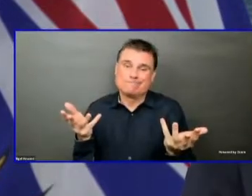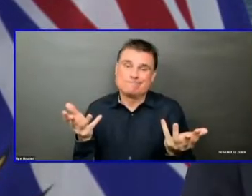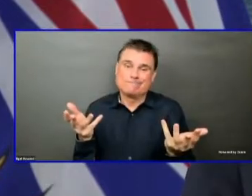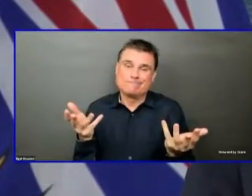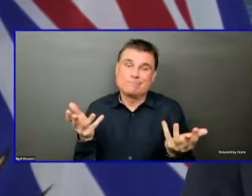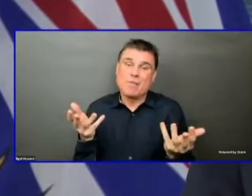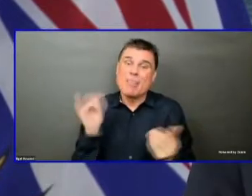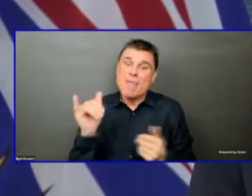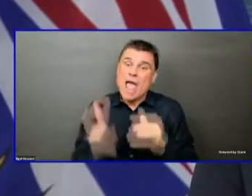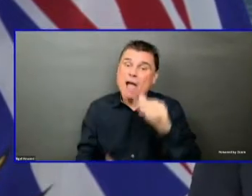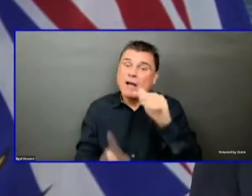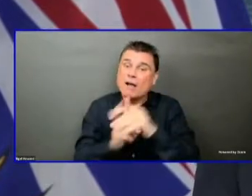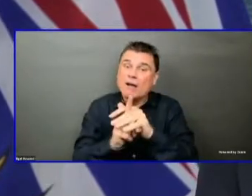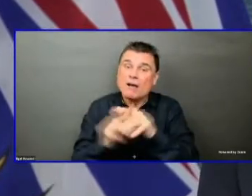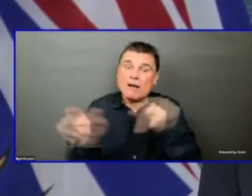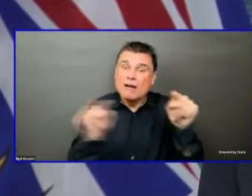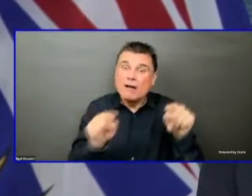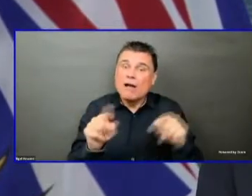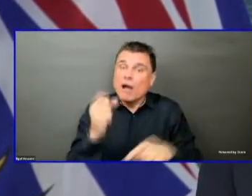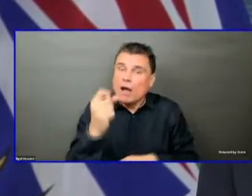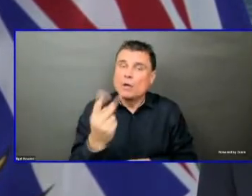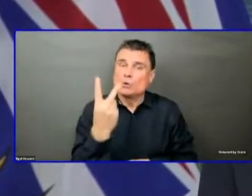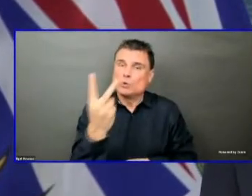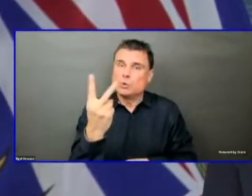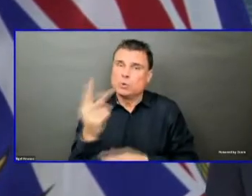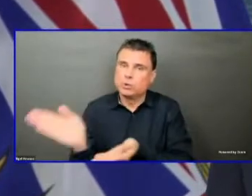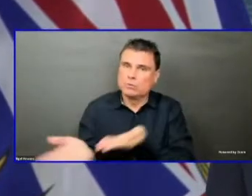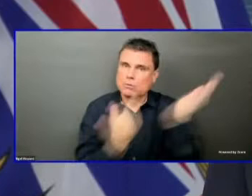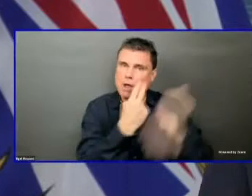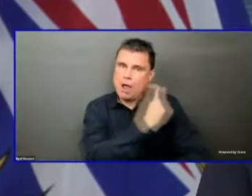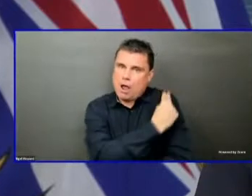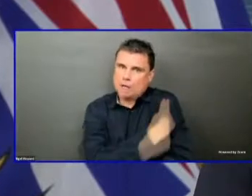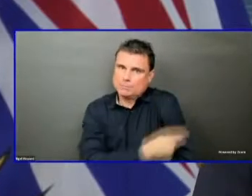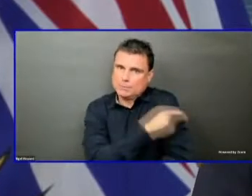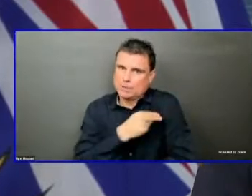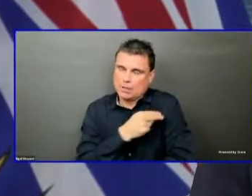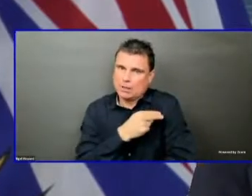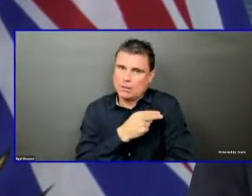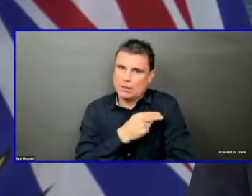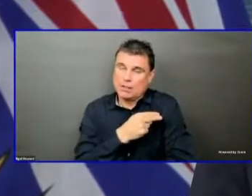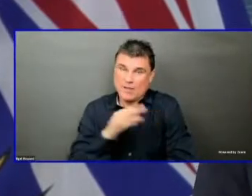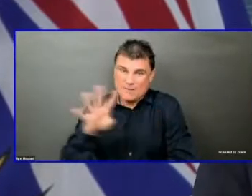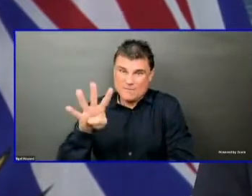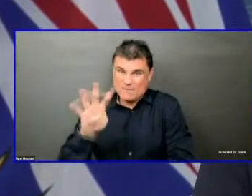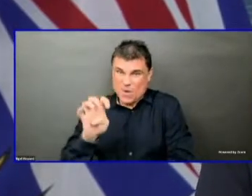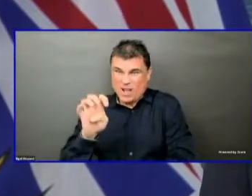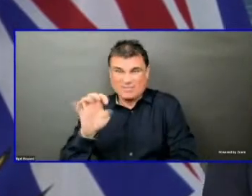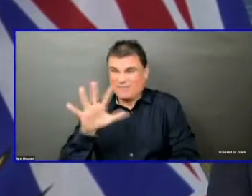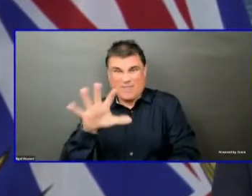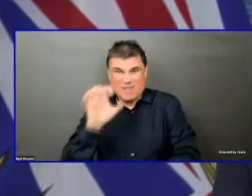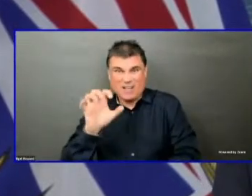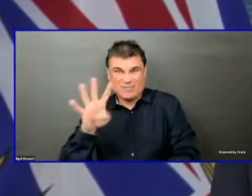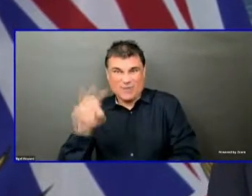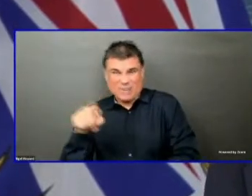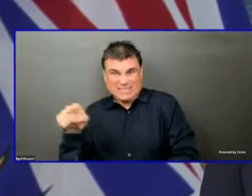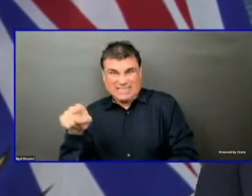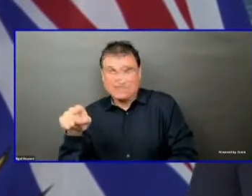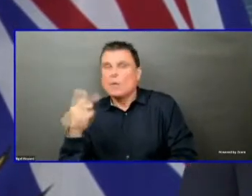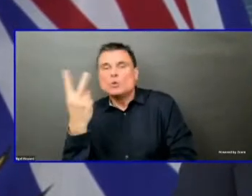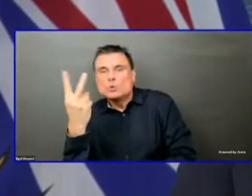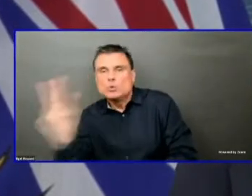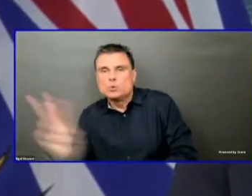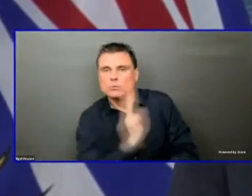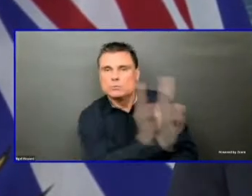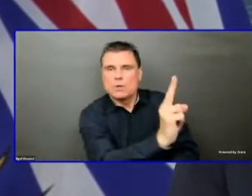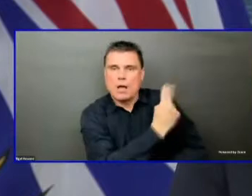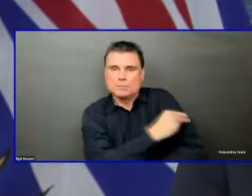associated with transmission occurring within households and social settings, according to our contact tracing. And we obviously saw a similar increase in